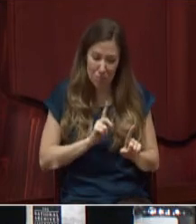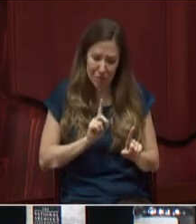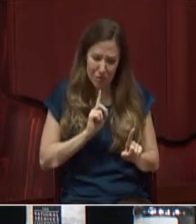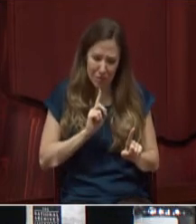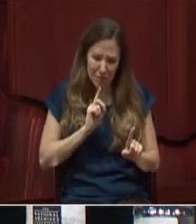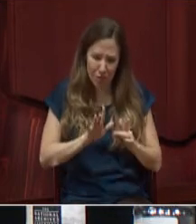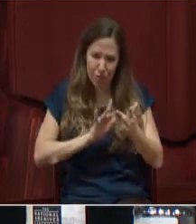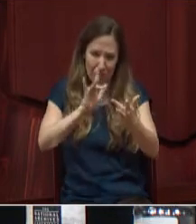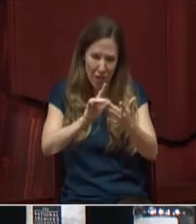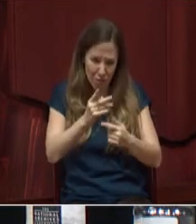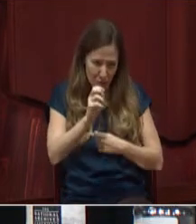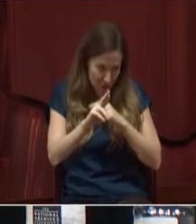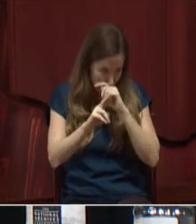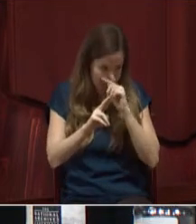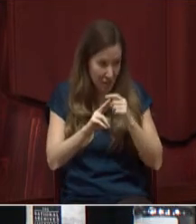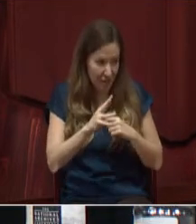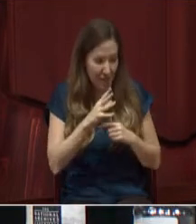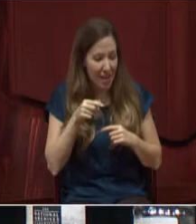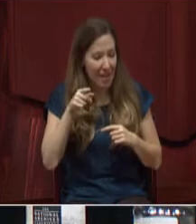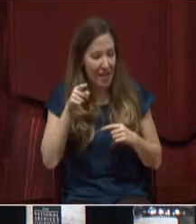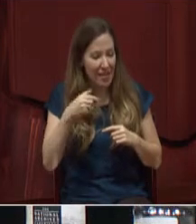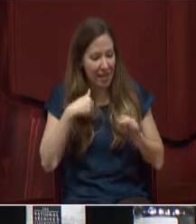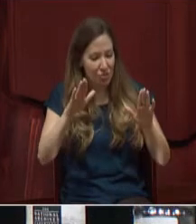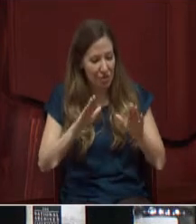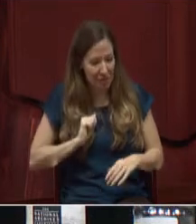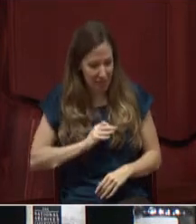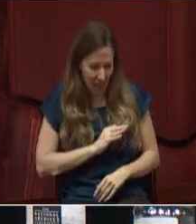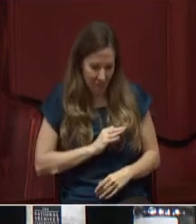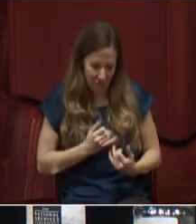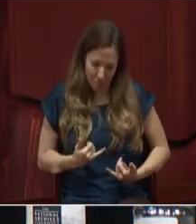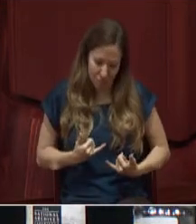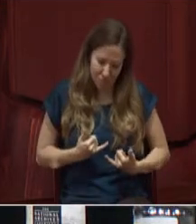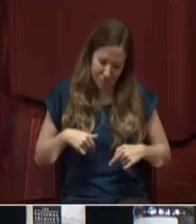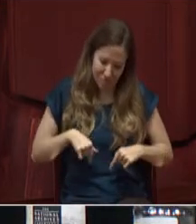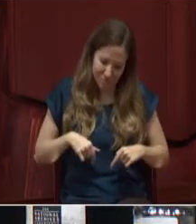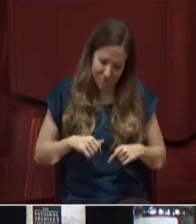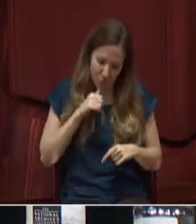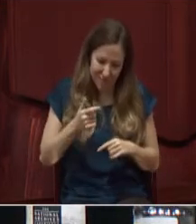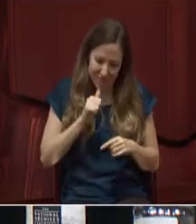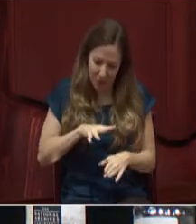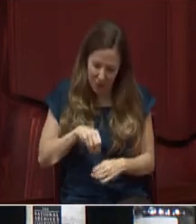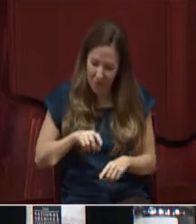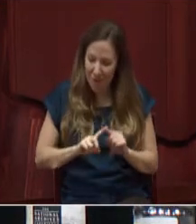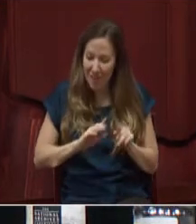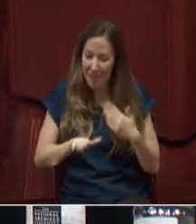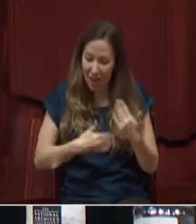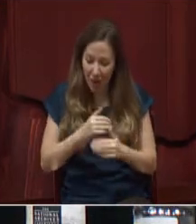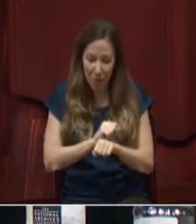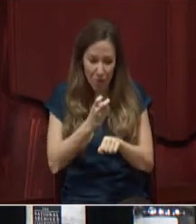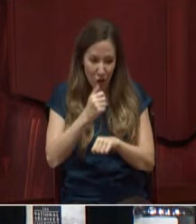Then you had Kissinger himself, who was brilliant, a terrific staff, present company excluded, of course, and they all worked harder than the State